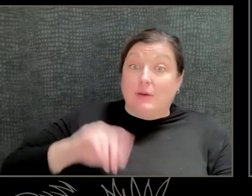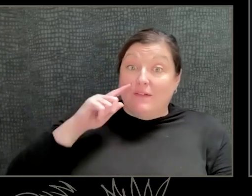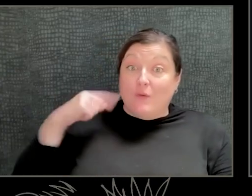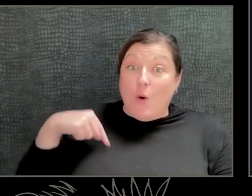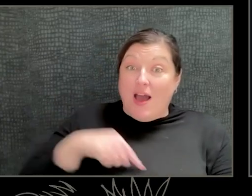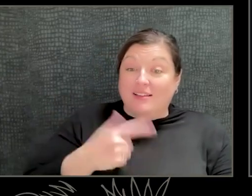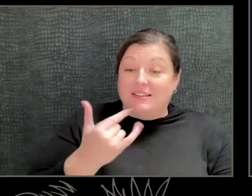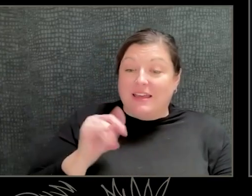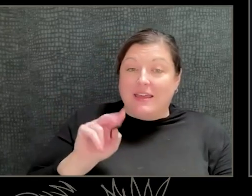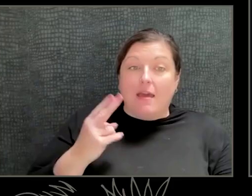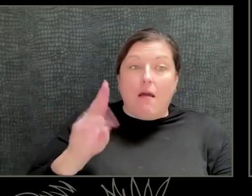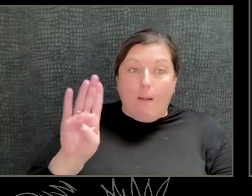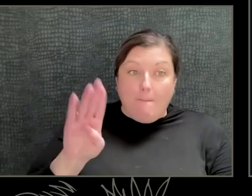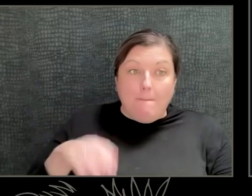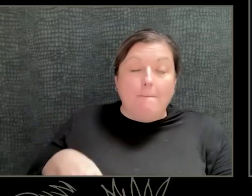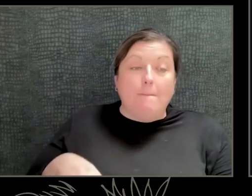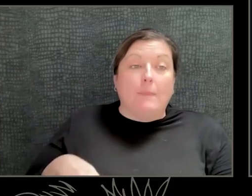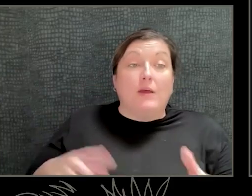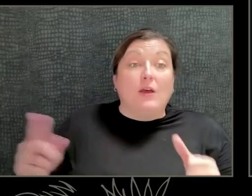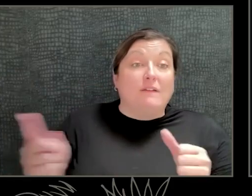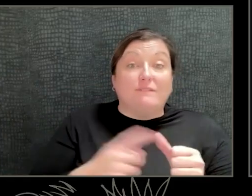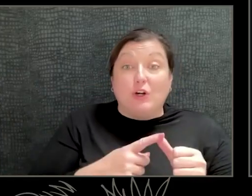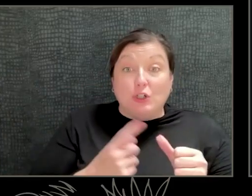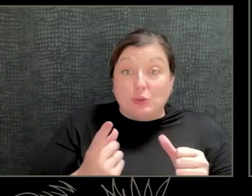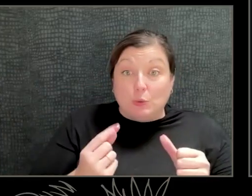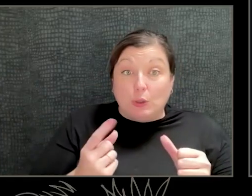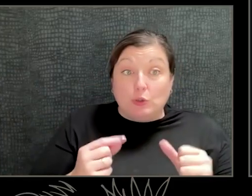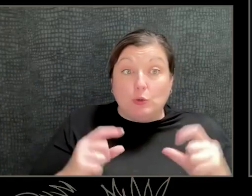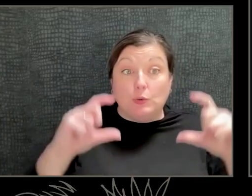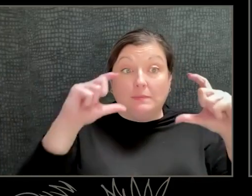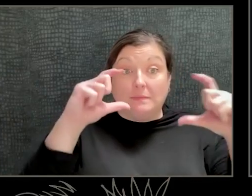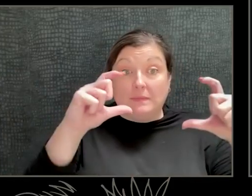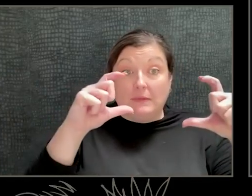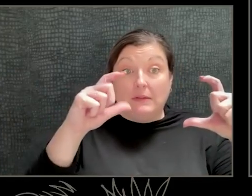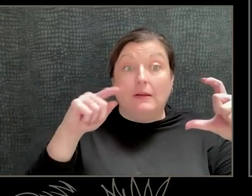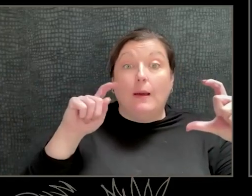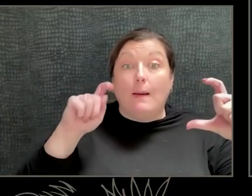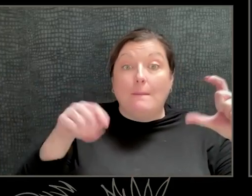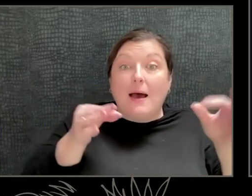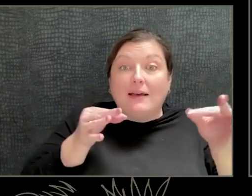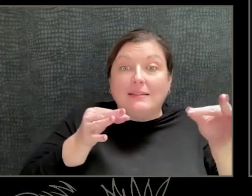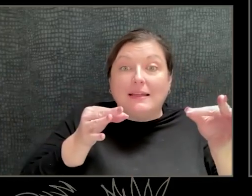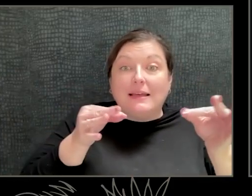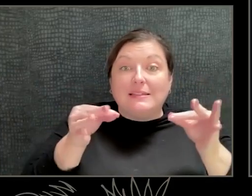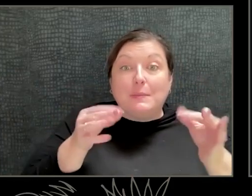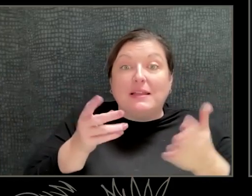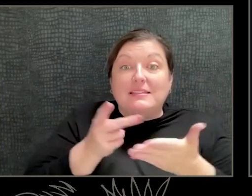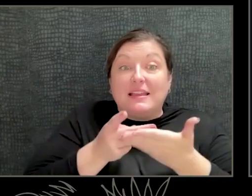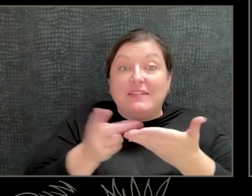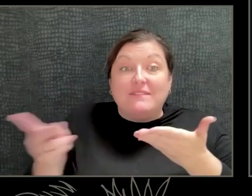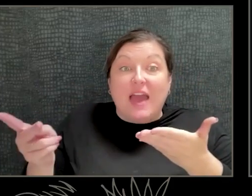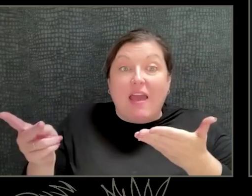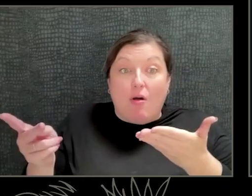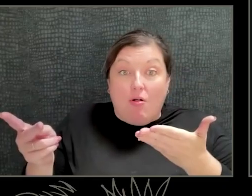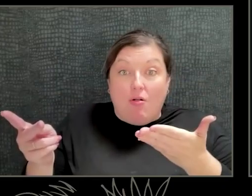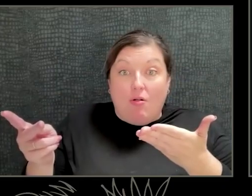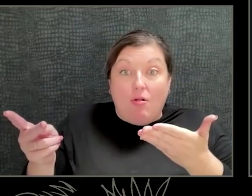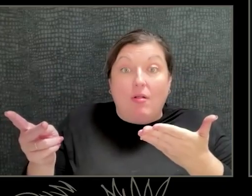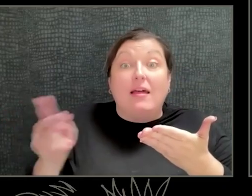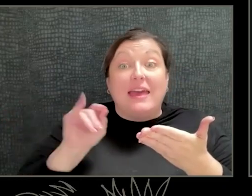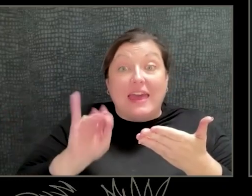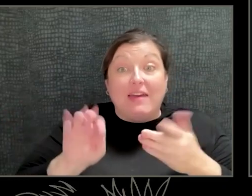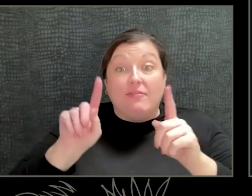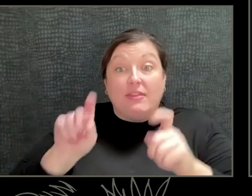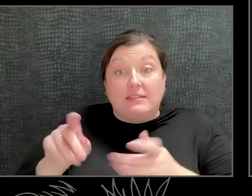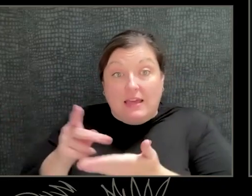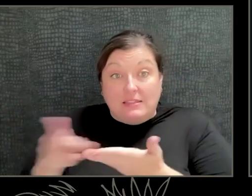GitHub. So the first thing we're going to do is we're going to explicitly fail this job if the tests fail, but we still want to